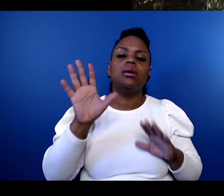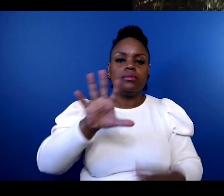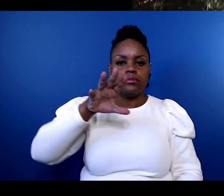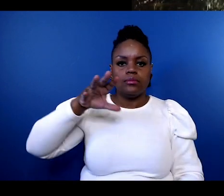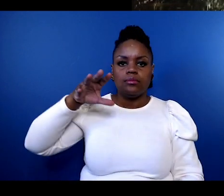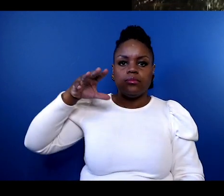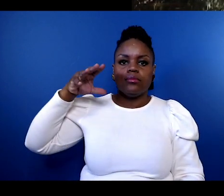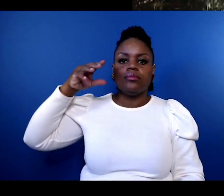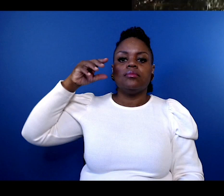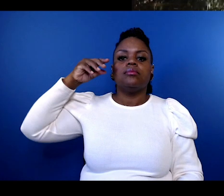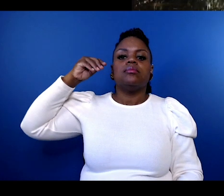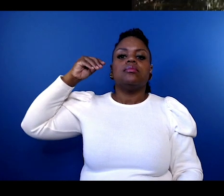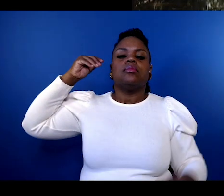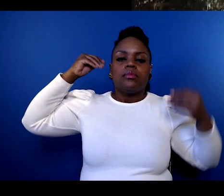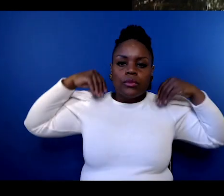Exhale, roll them back.